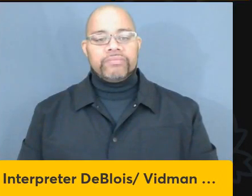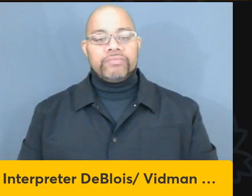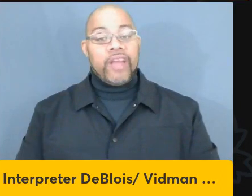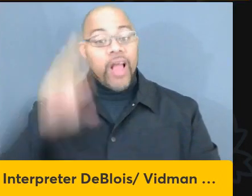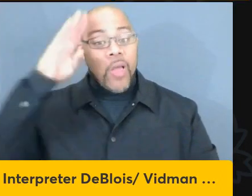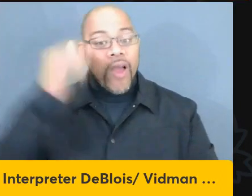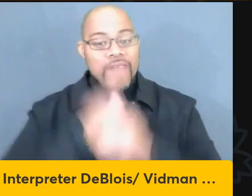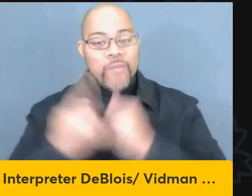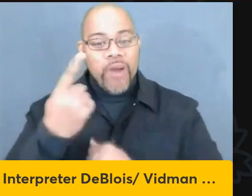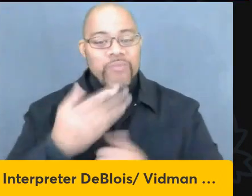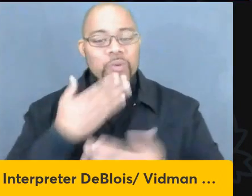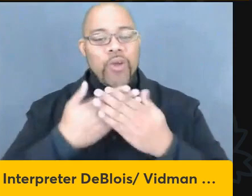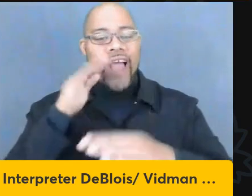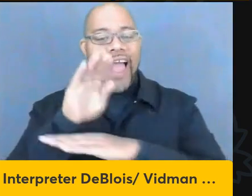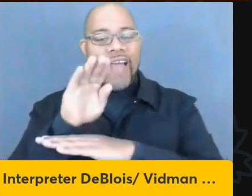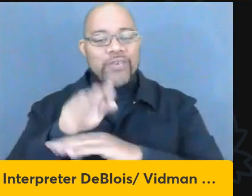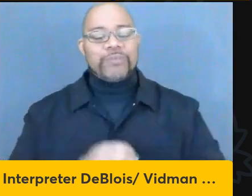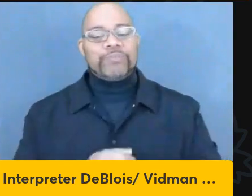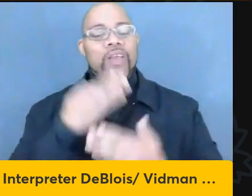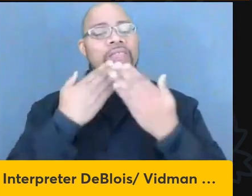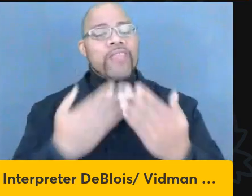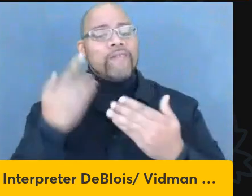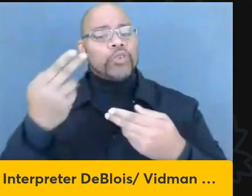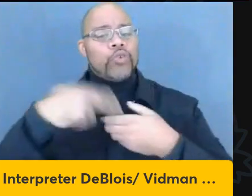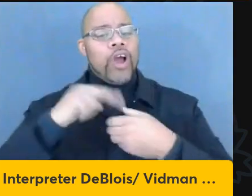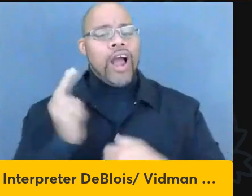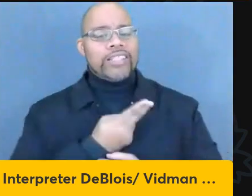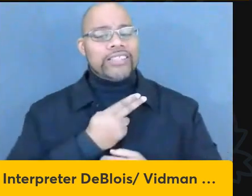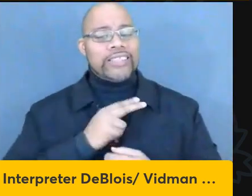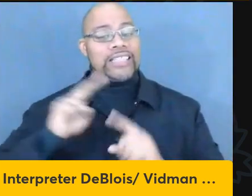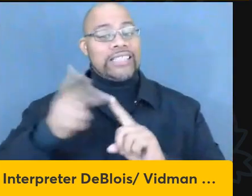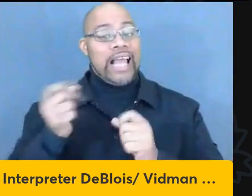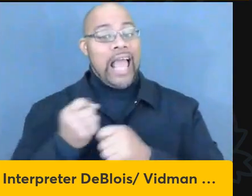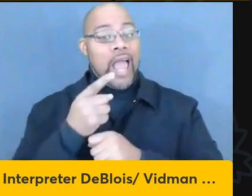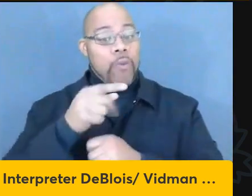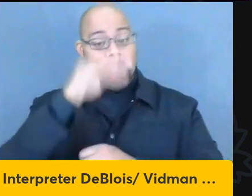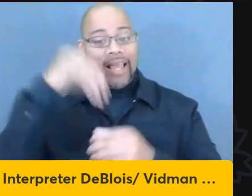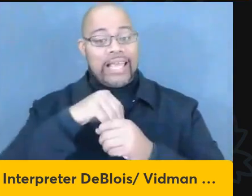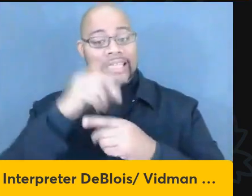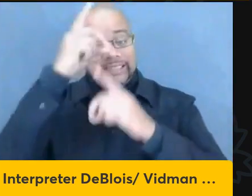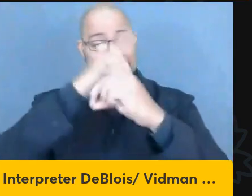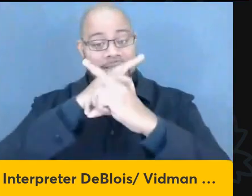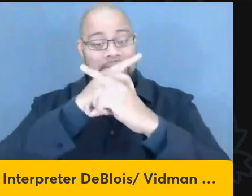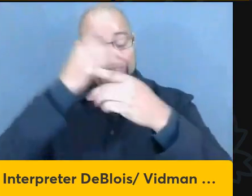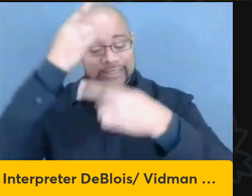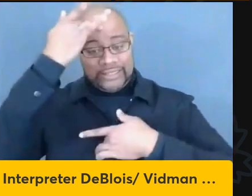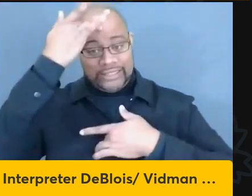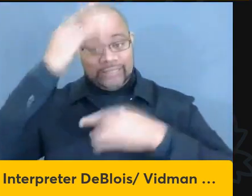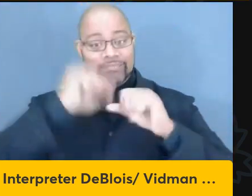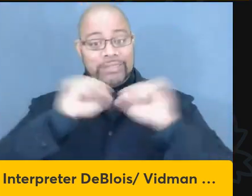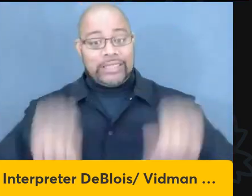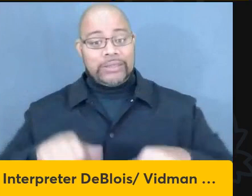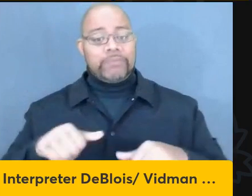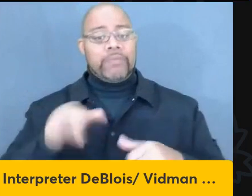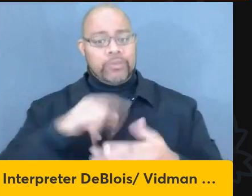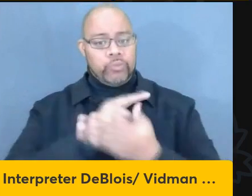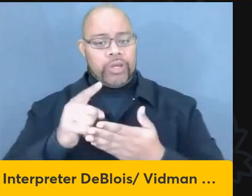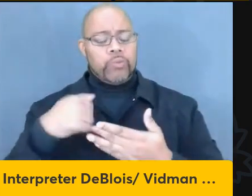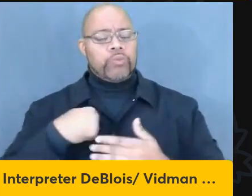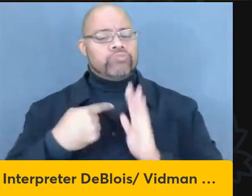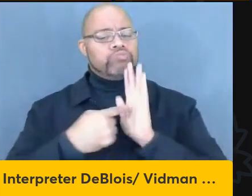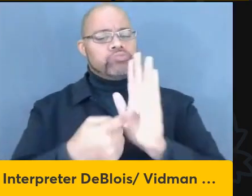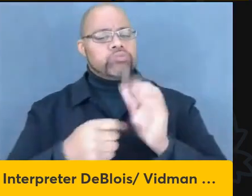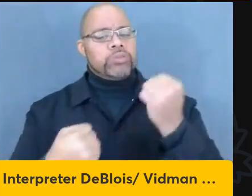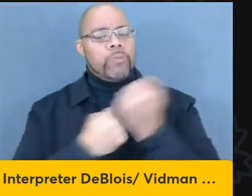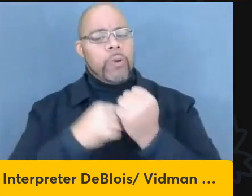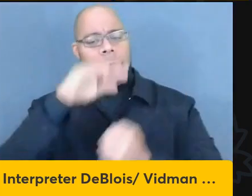Hello, everyone. Good afternoon. Thank you for joining us for the second annual Black in Immunology Week, a week where we will be celebrating, amplifying, and